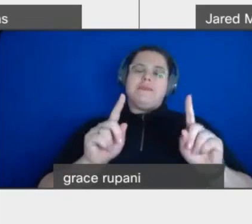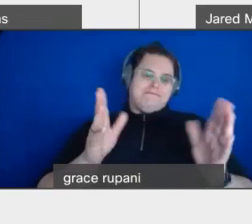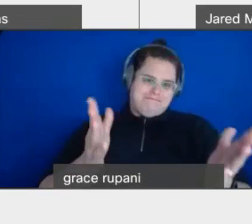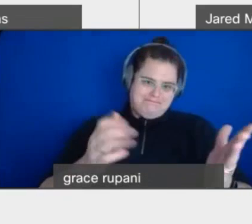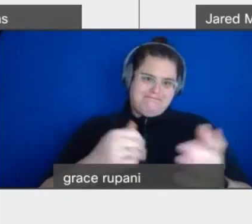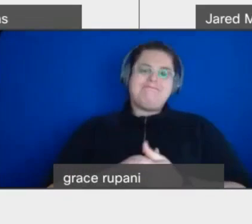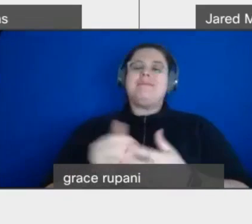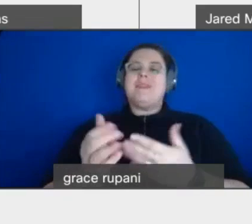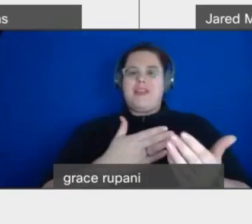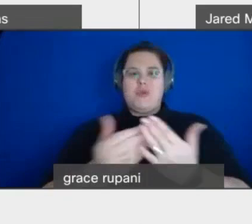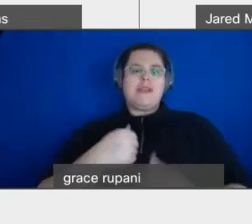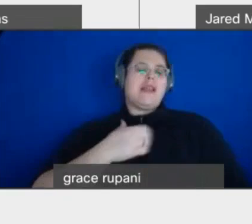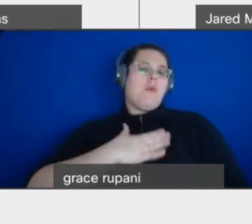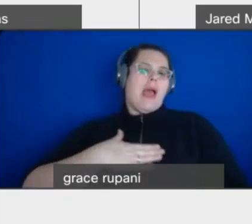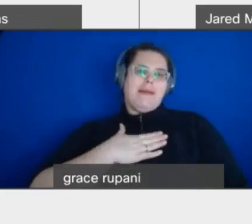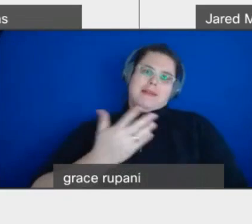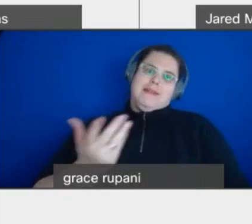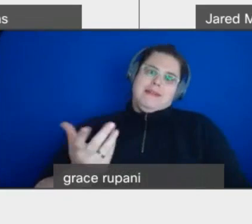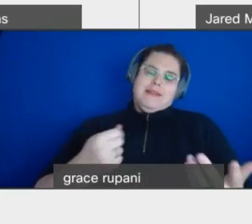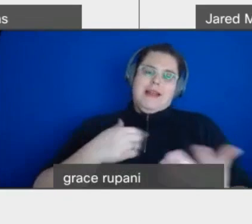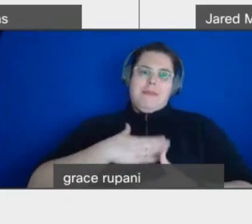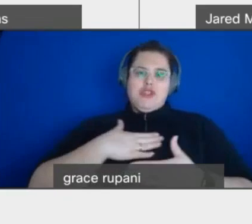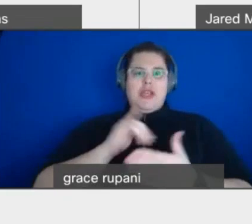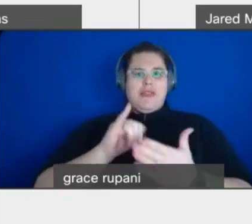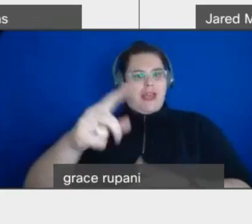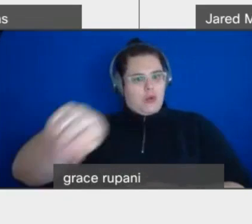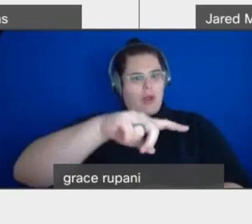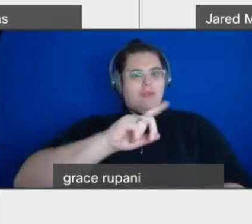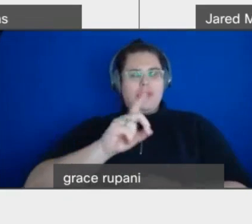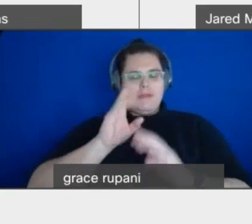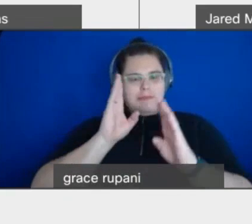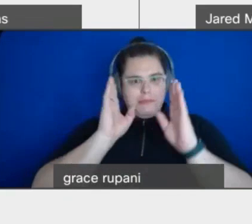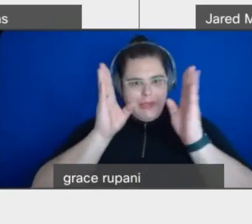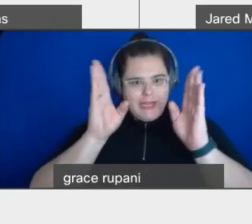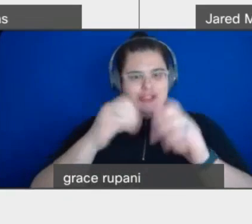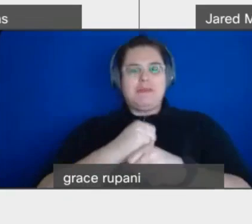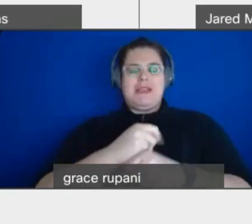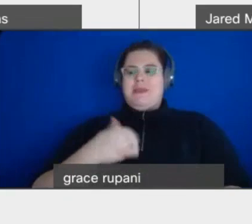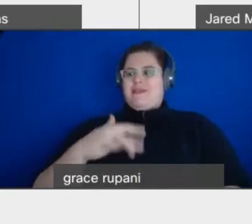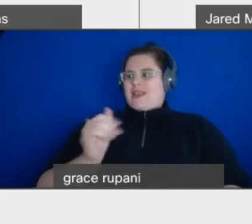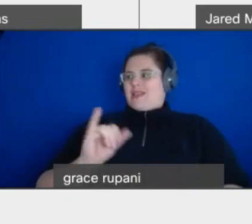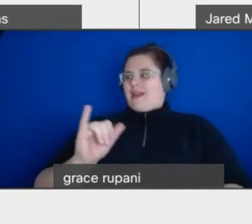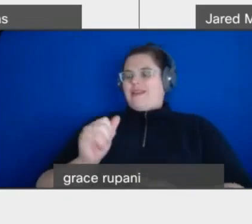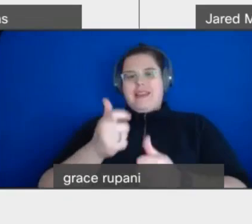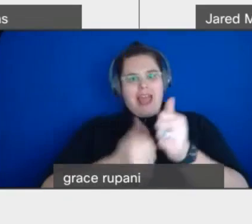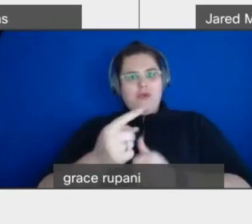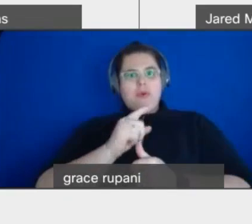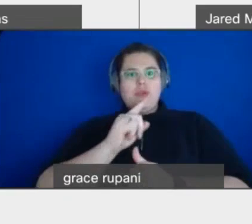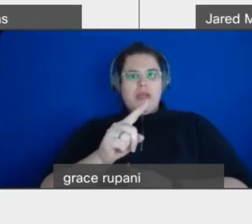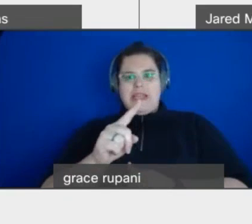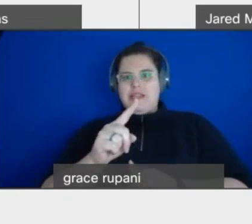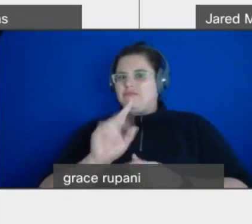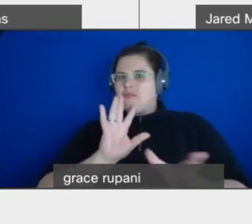that all of you are paying such great attention. It really makes me feel that everyone has their head in the game when it comes to